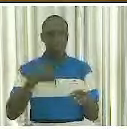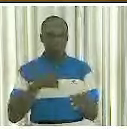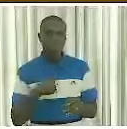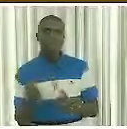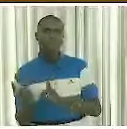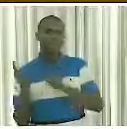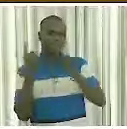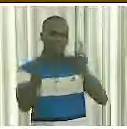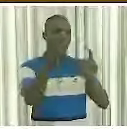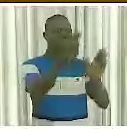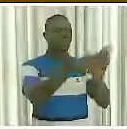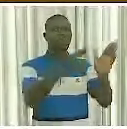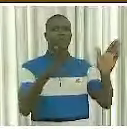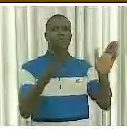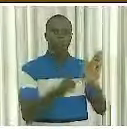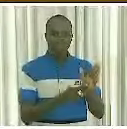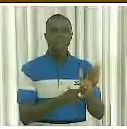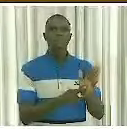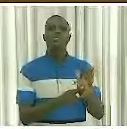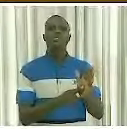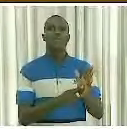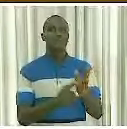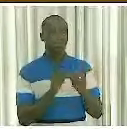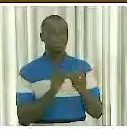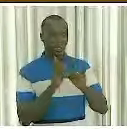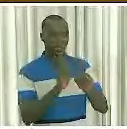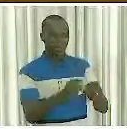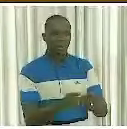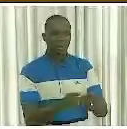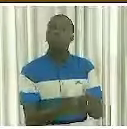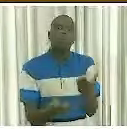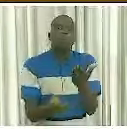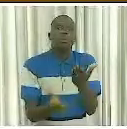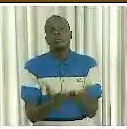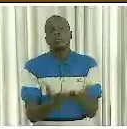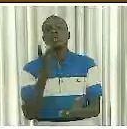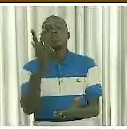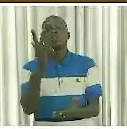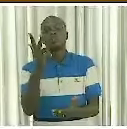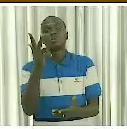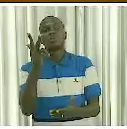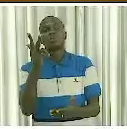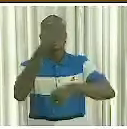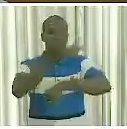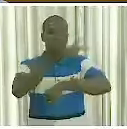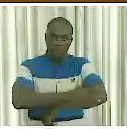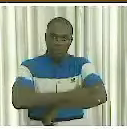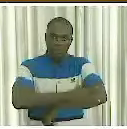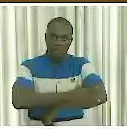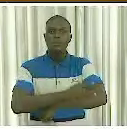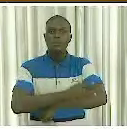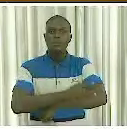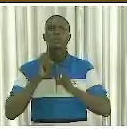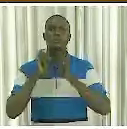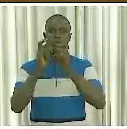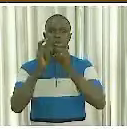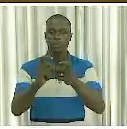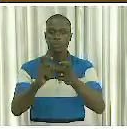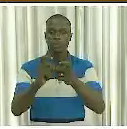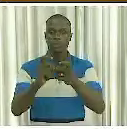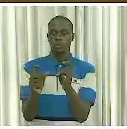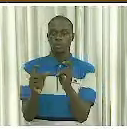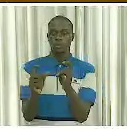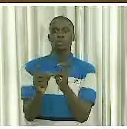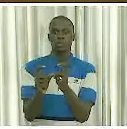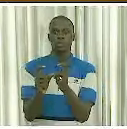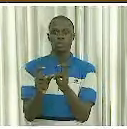take 2 to 3 business days, working days, before you go get access to you